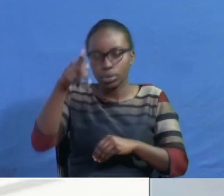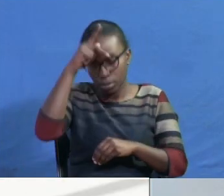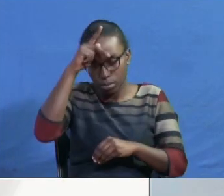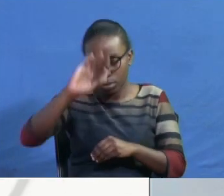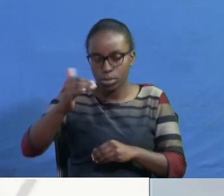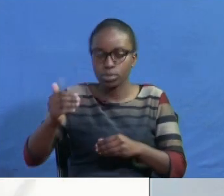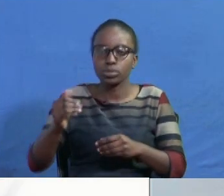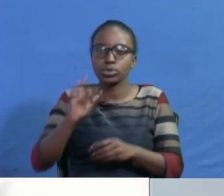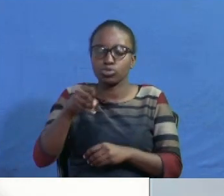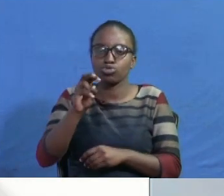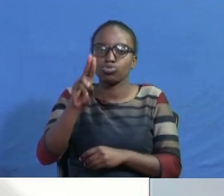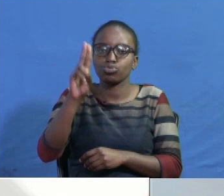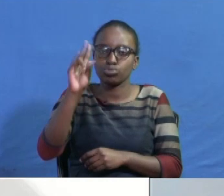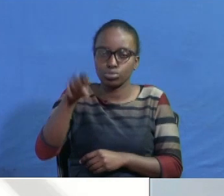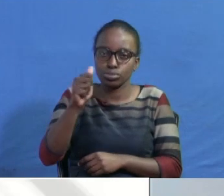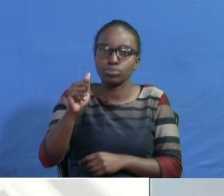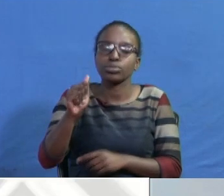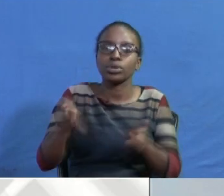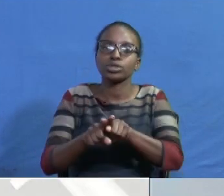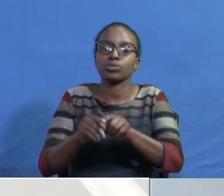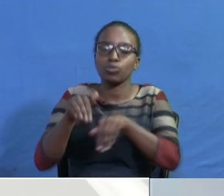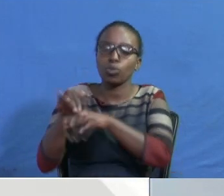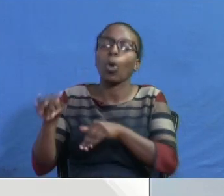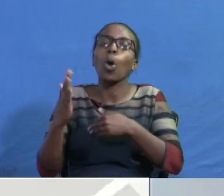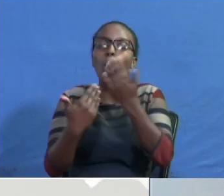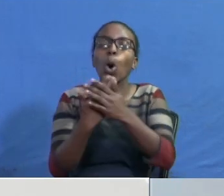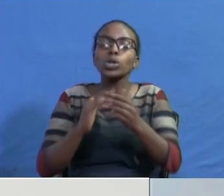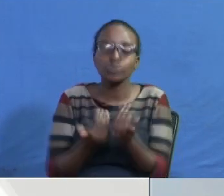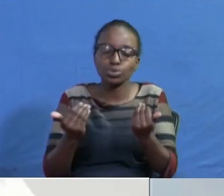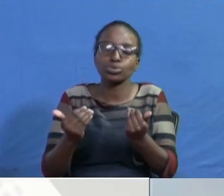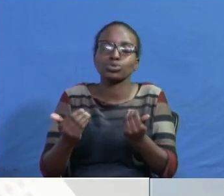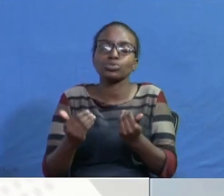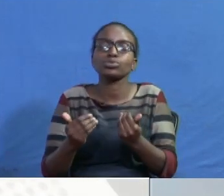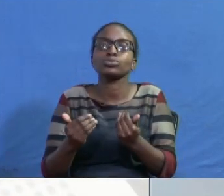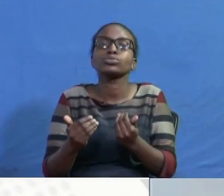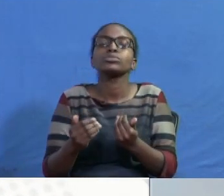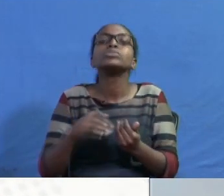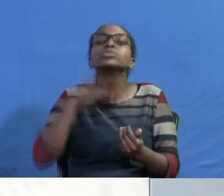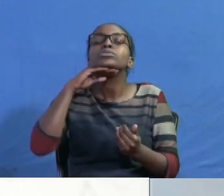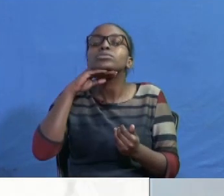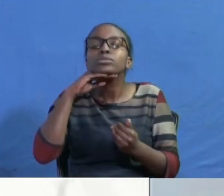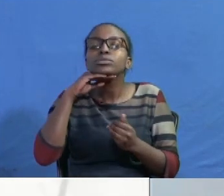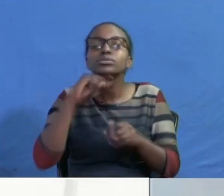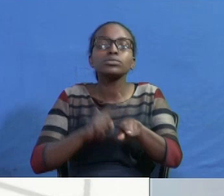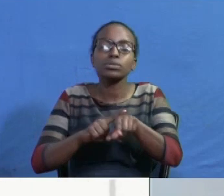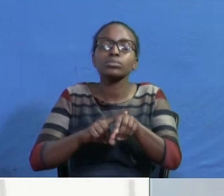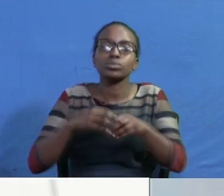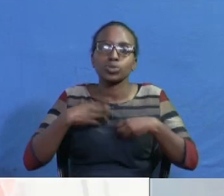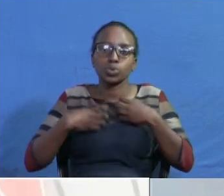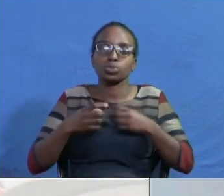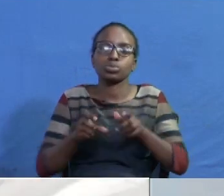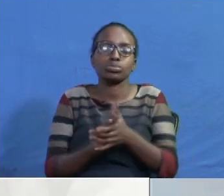from residents. This follows a recent incident where a child was mauled by death by the predators. Caroline Kimwele with